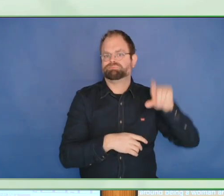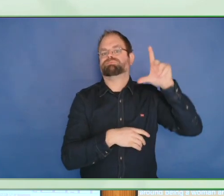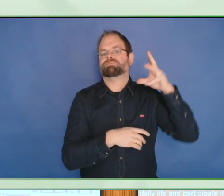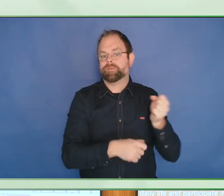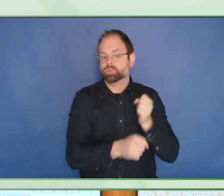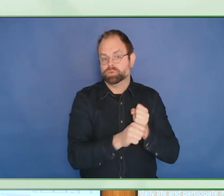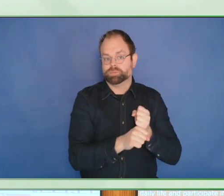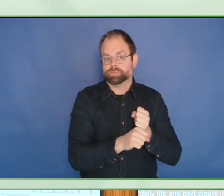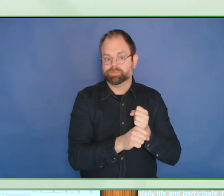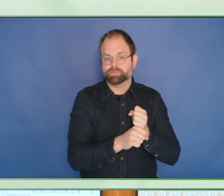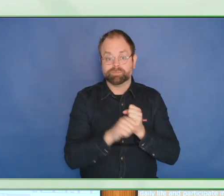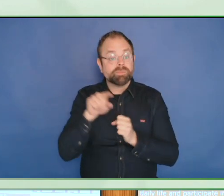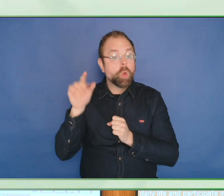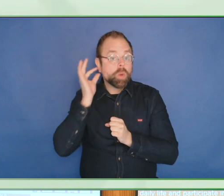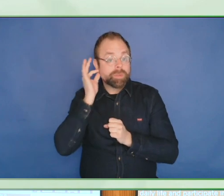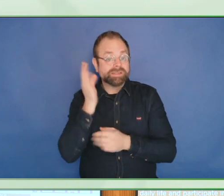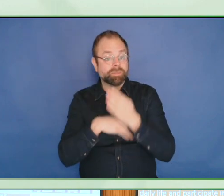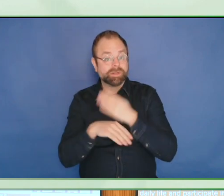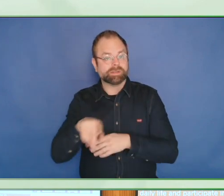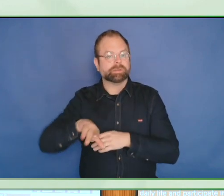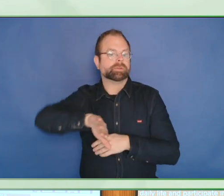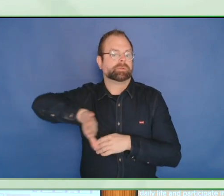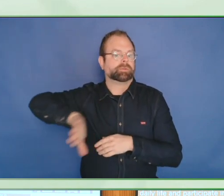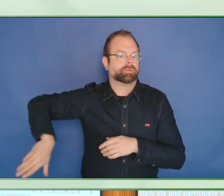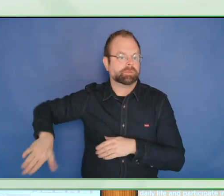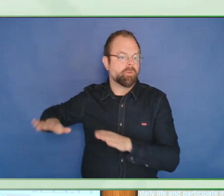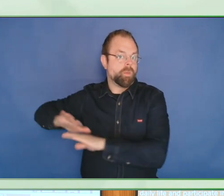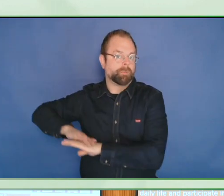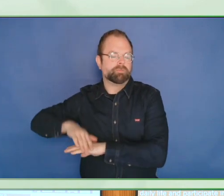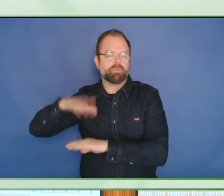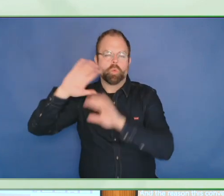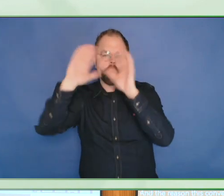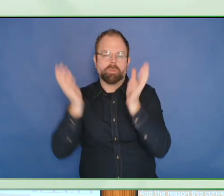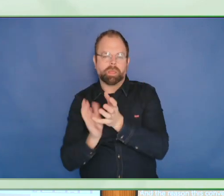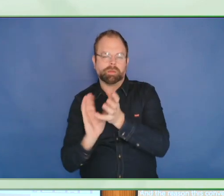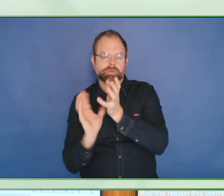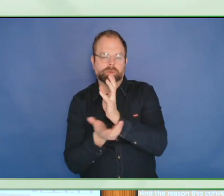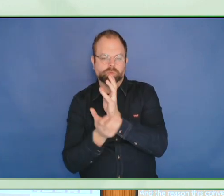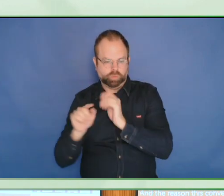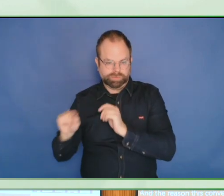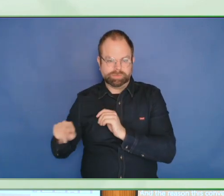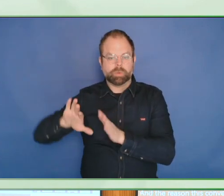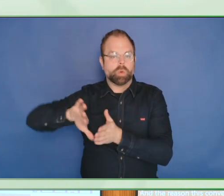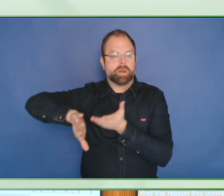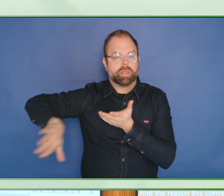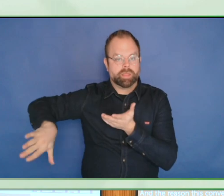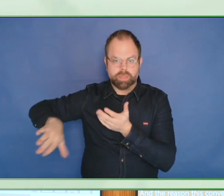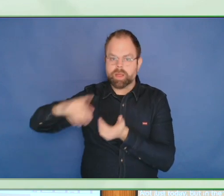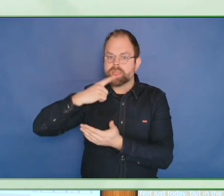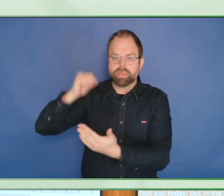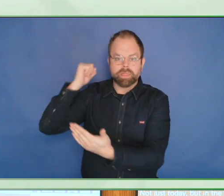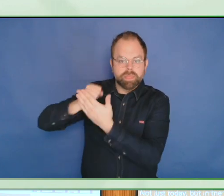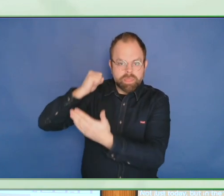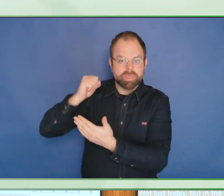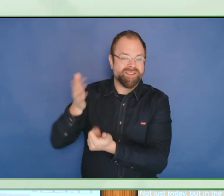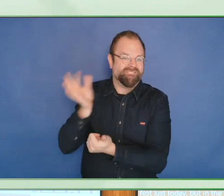this conversation is so important, not just today, but in the coming months and the coming years, is that